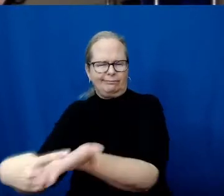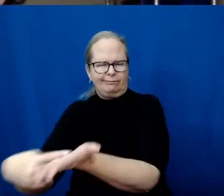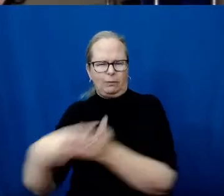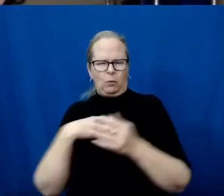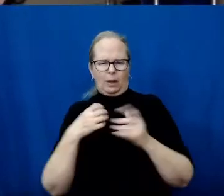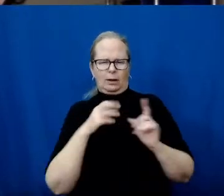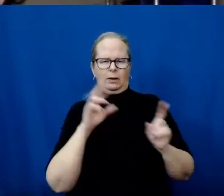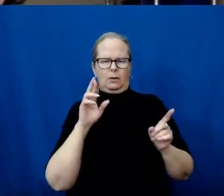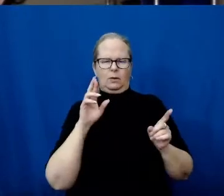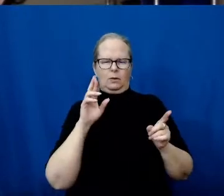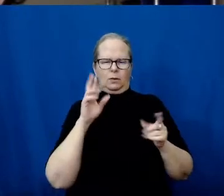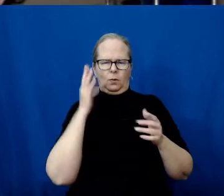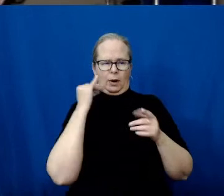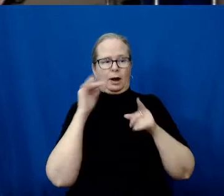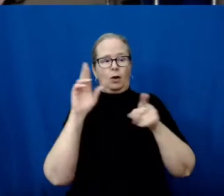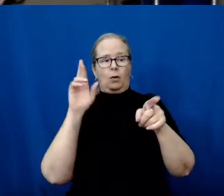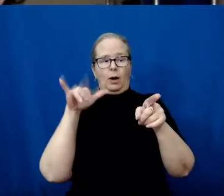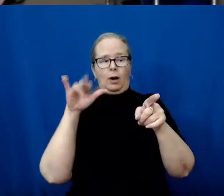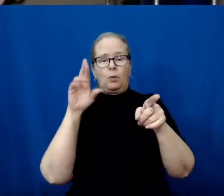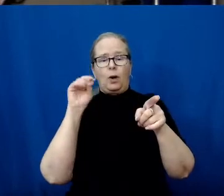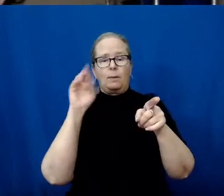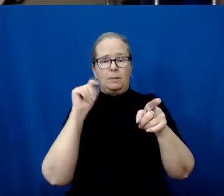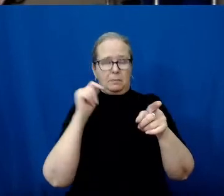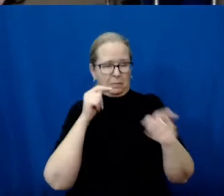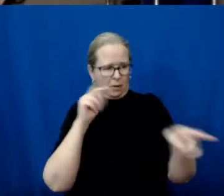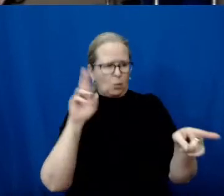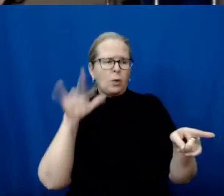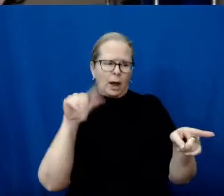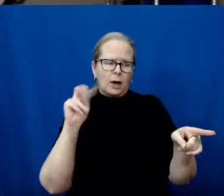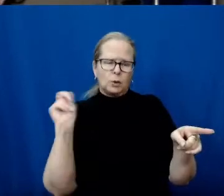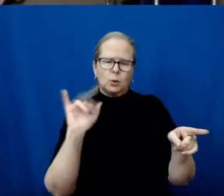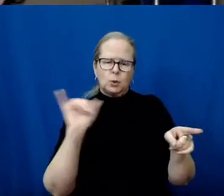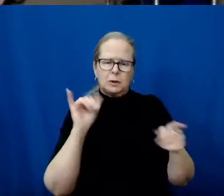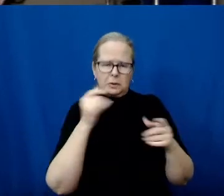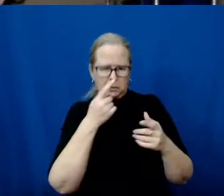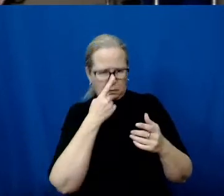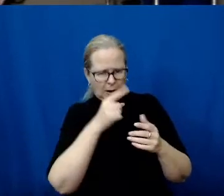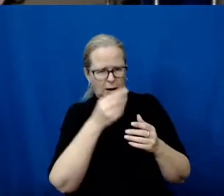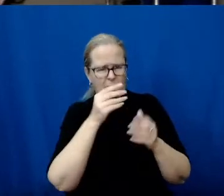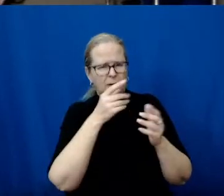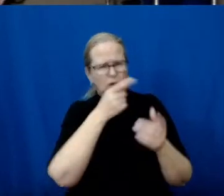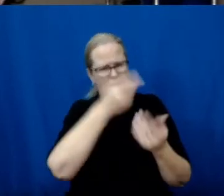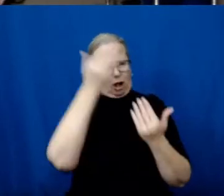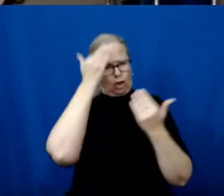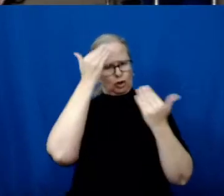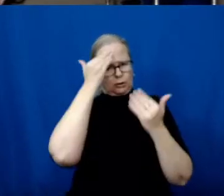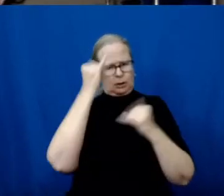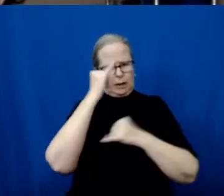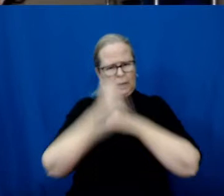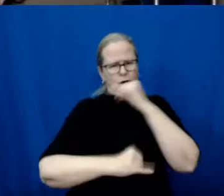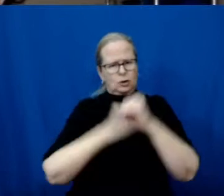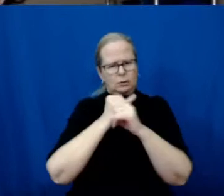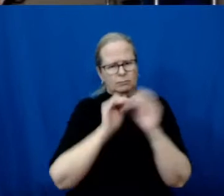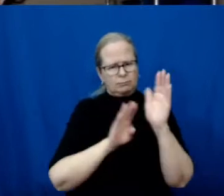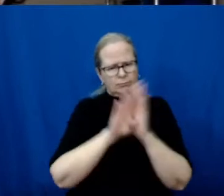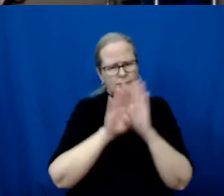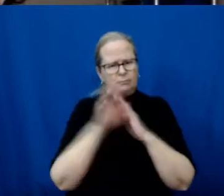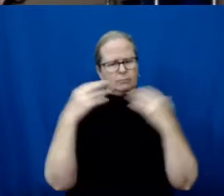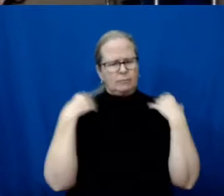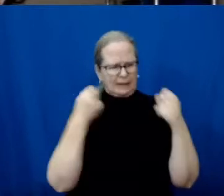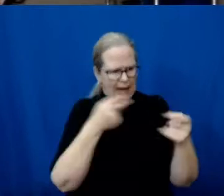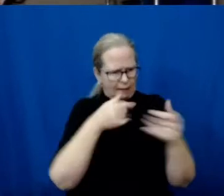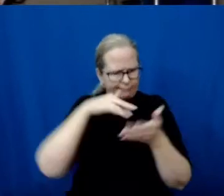my understanding is you've worked in international development and health, and that you have an MA in international affairs and are currently pursuing an MSc